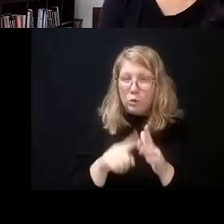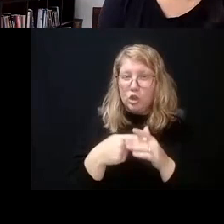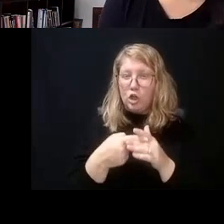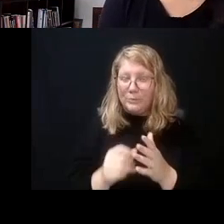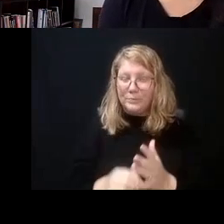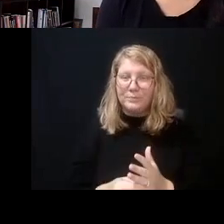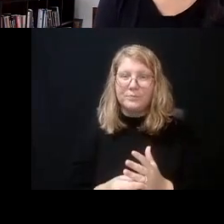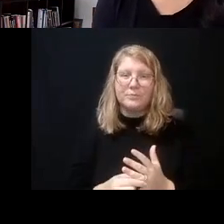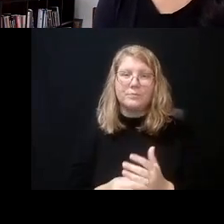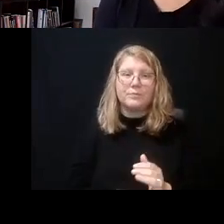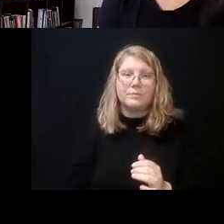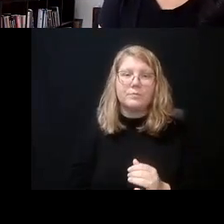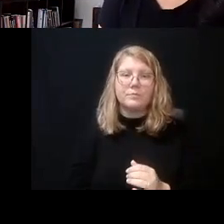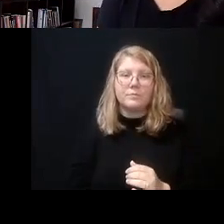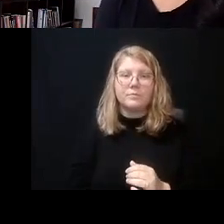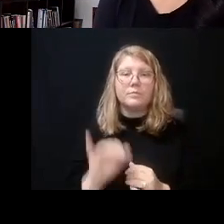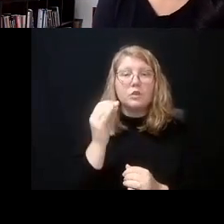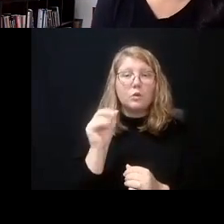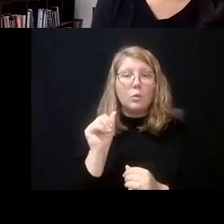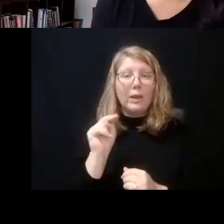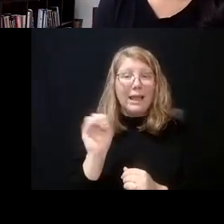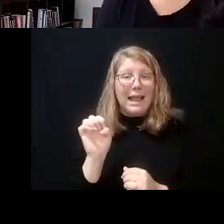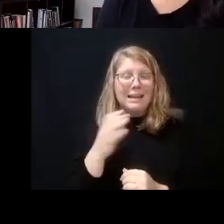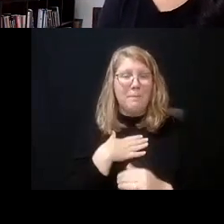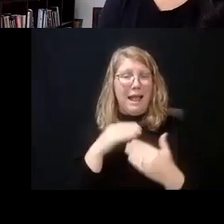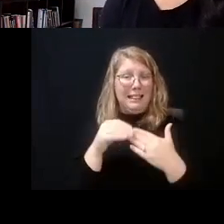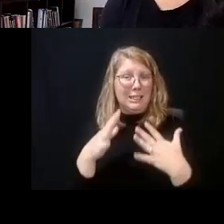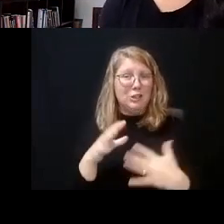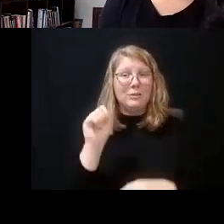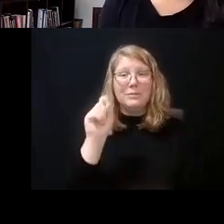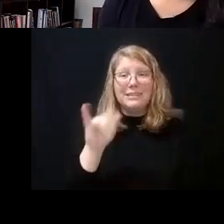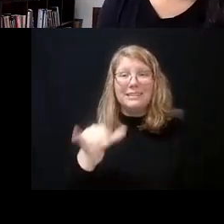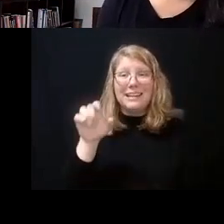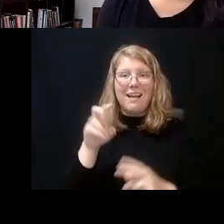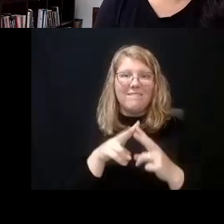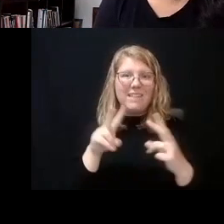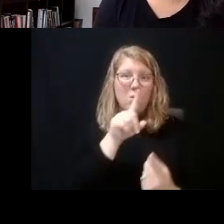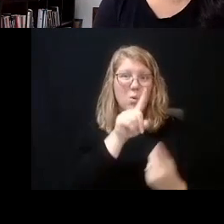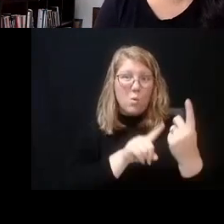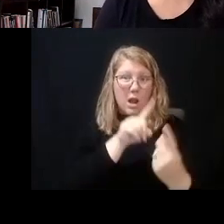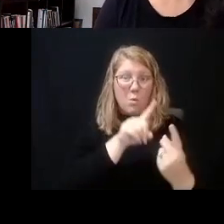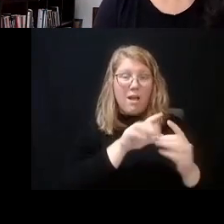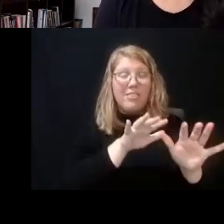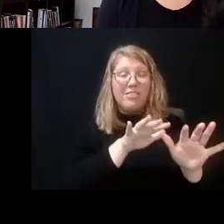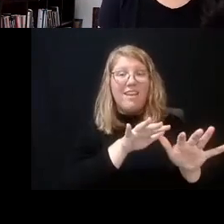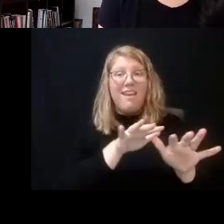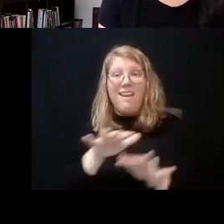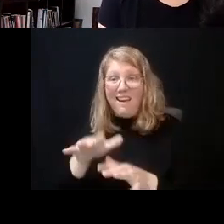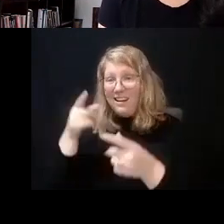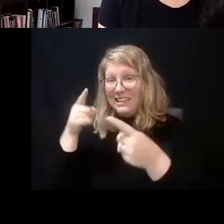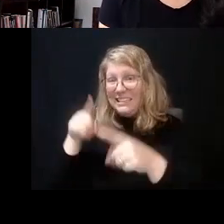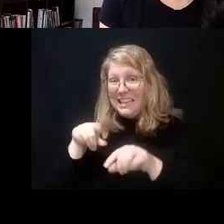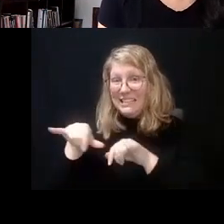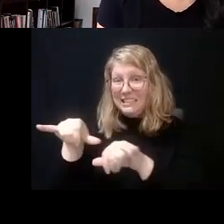I think my leadership style is also, it's very one-on-one and then move towards consensus. So, with